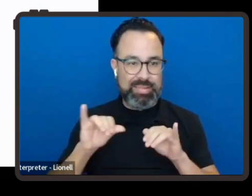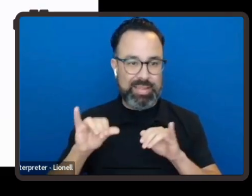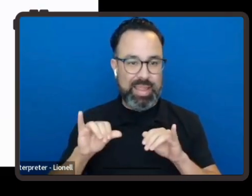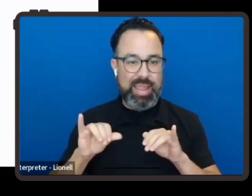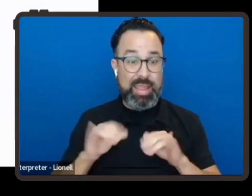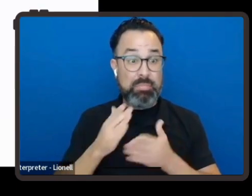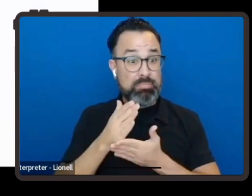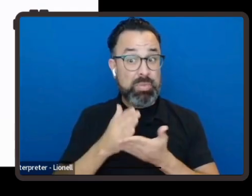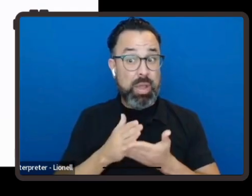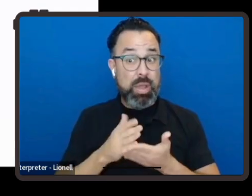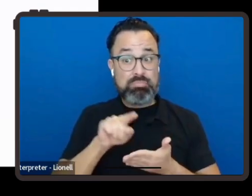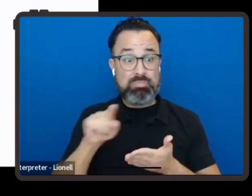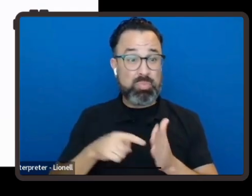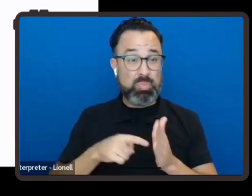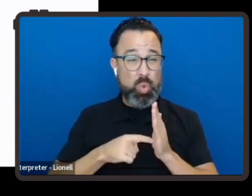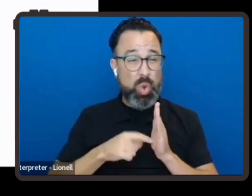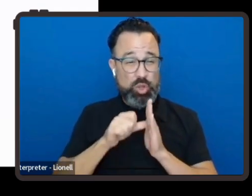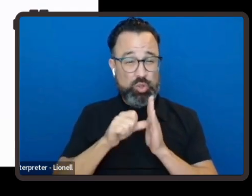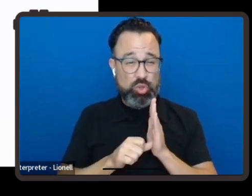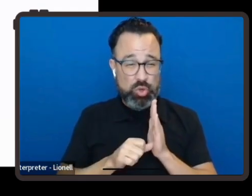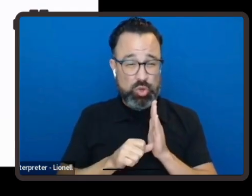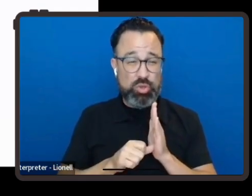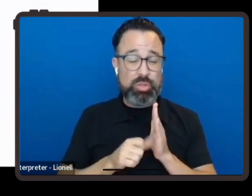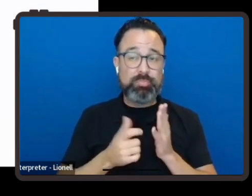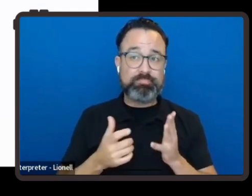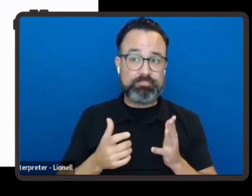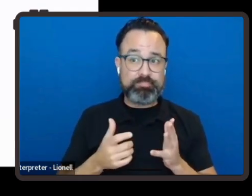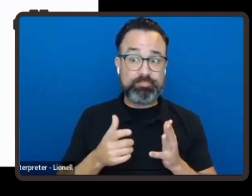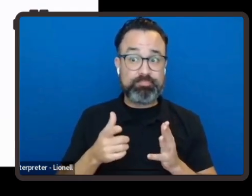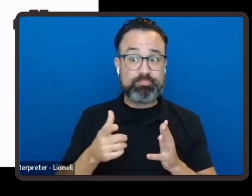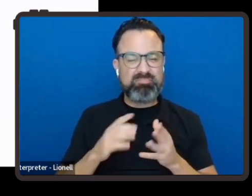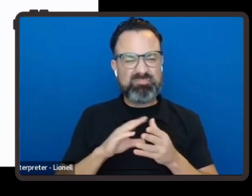surgery. And again, a short story here.